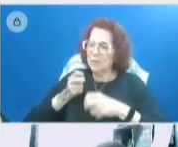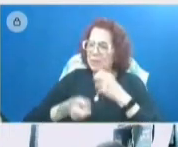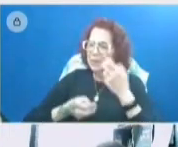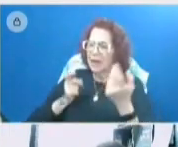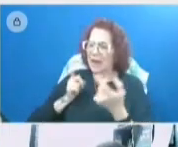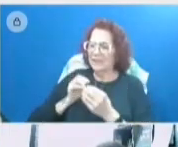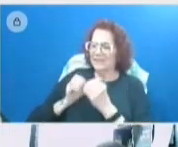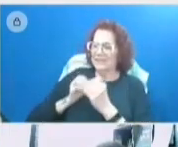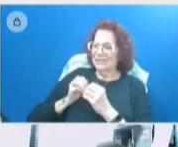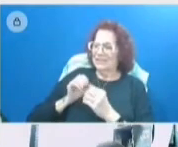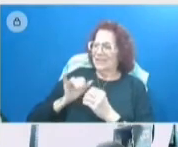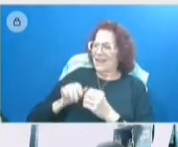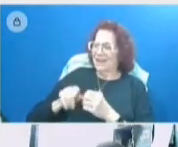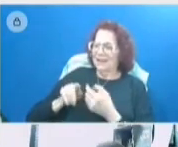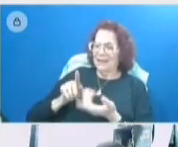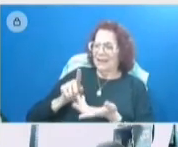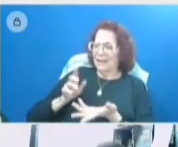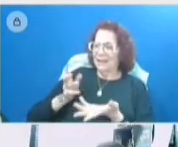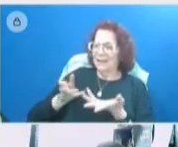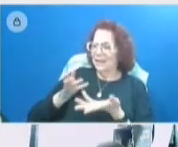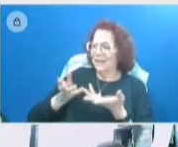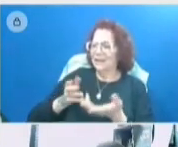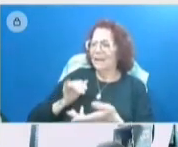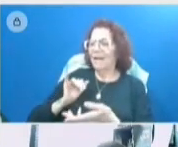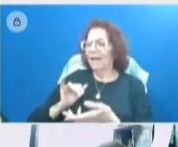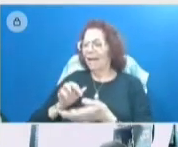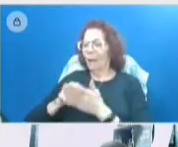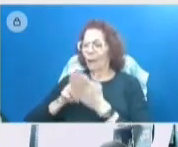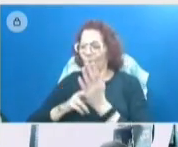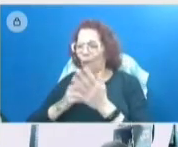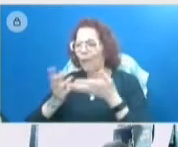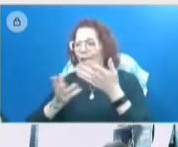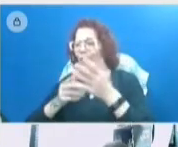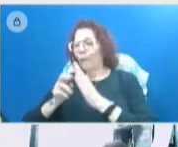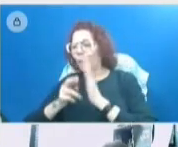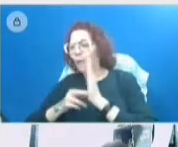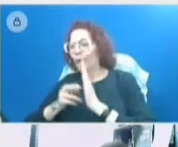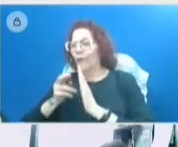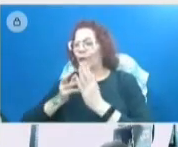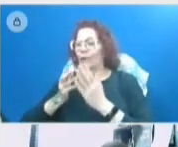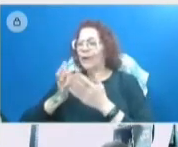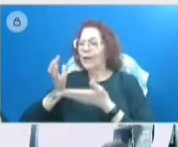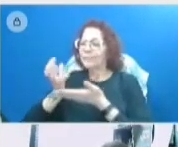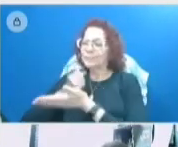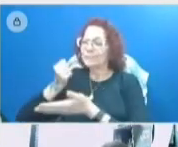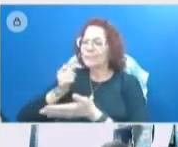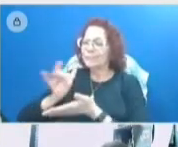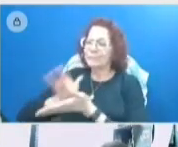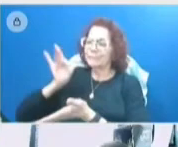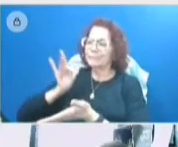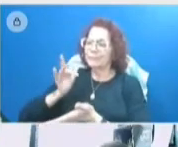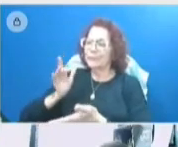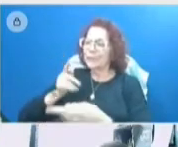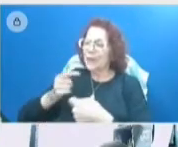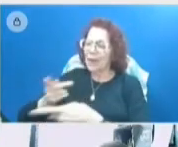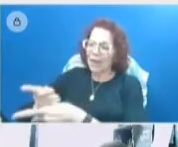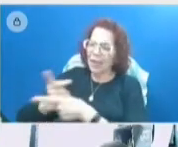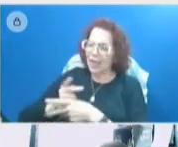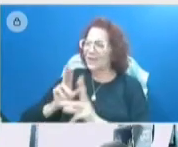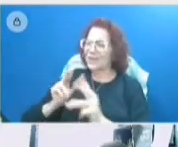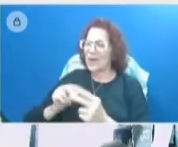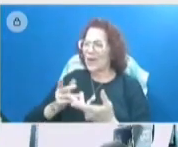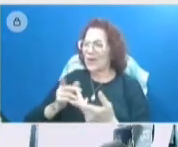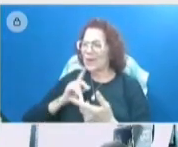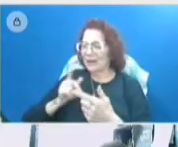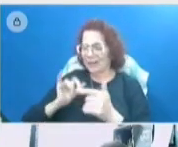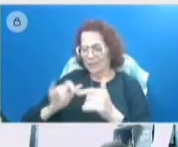authority in the arena of enforcement of failures to file. I think there's a bigger issue at play. I would welcome a discussion about